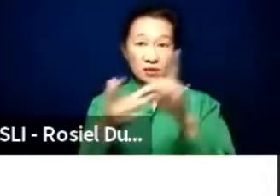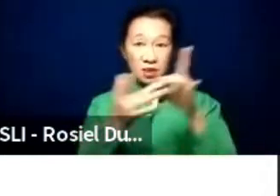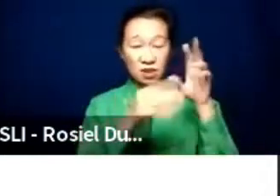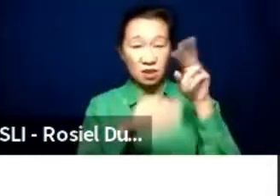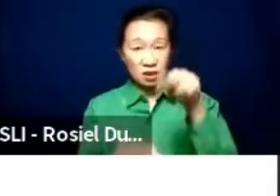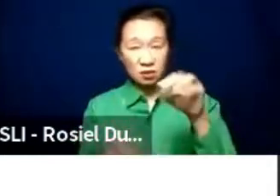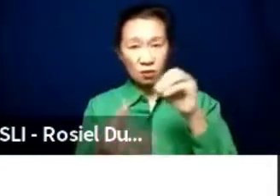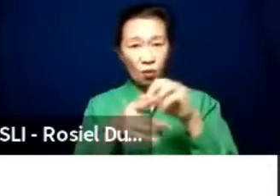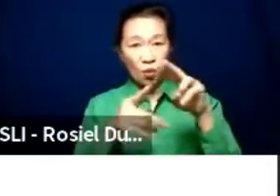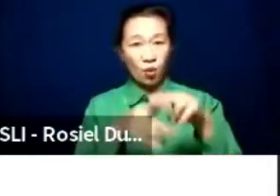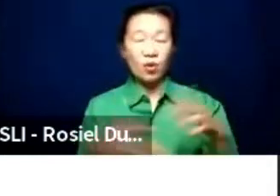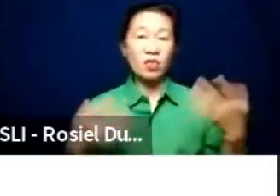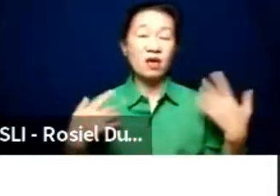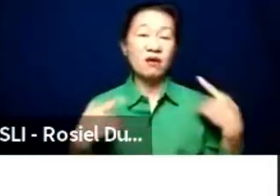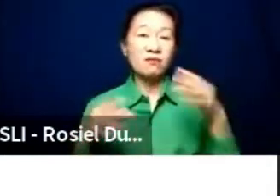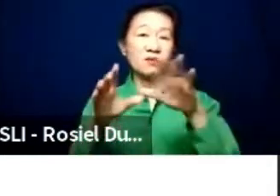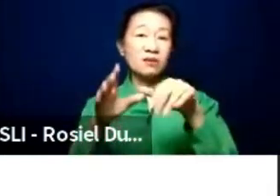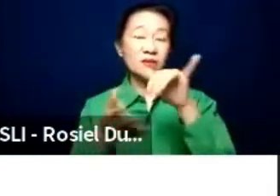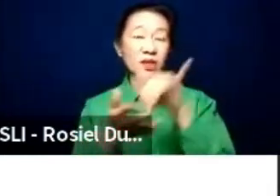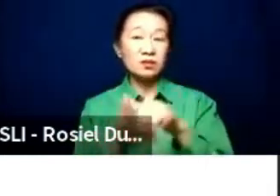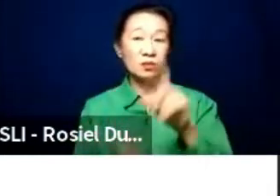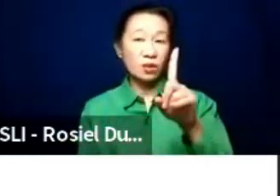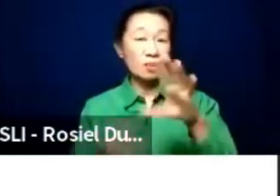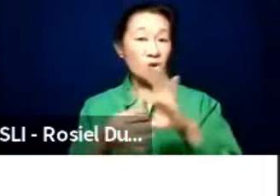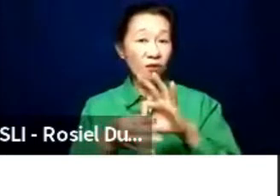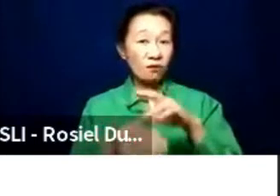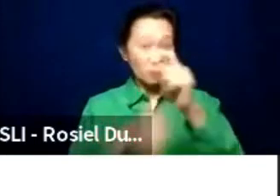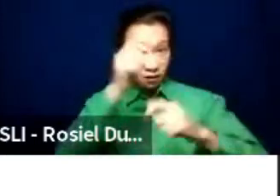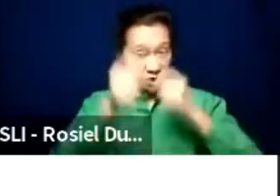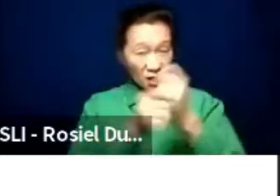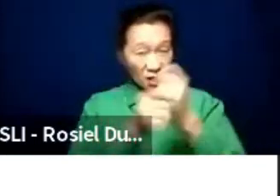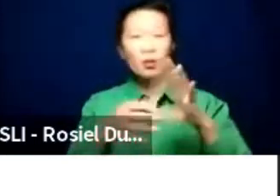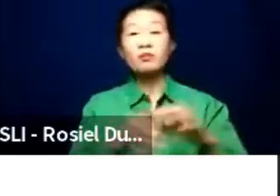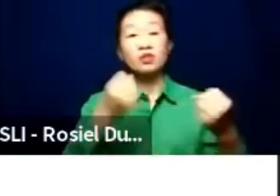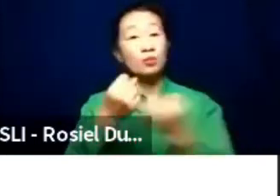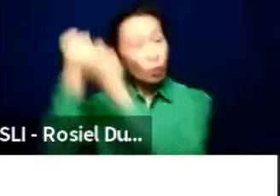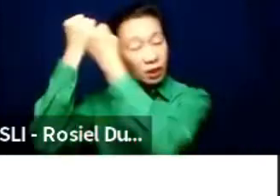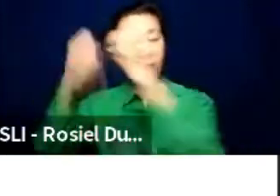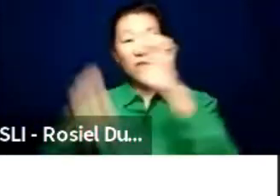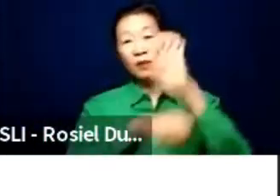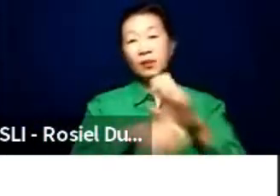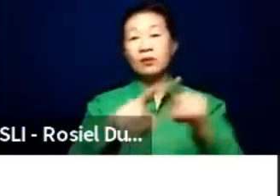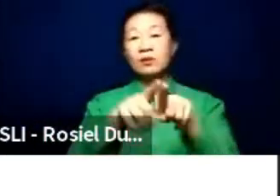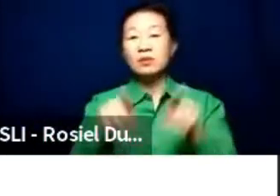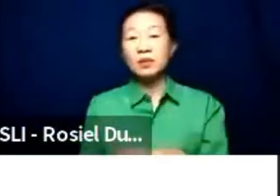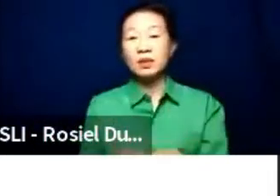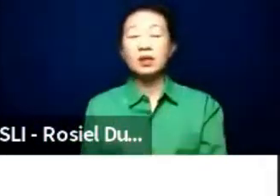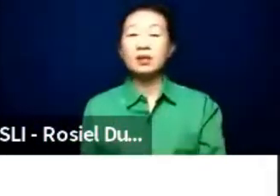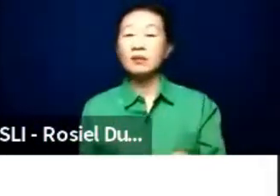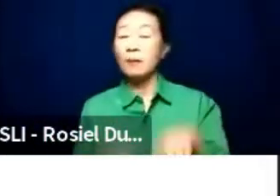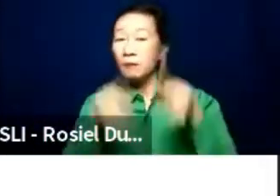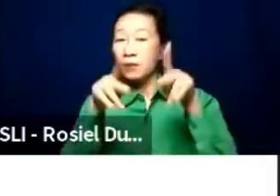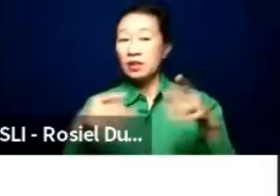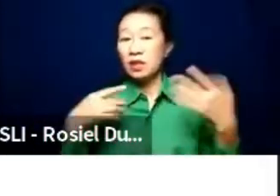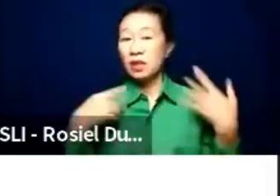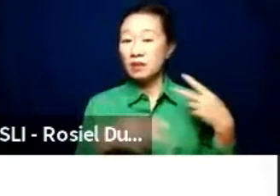have disabilities. So that's one type of supported employment. And then you have a person there who